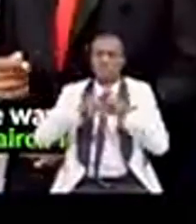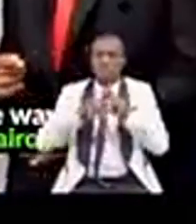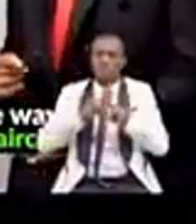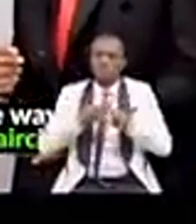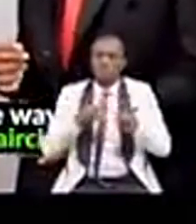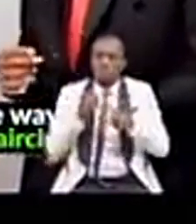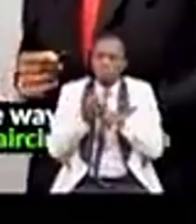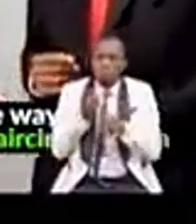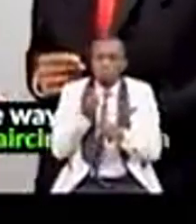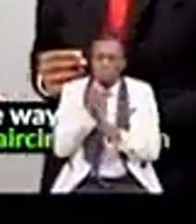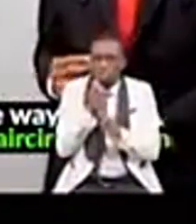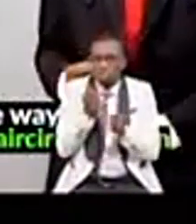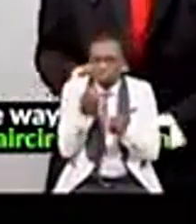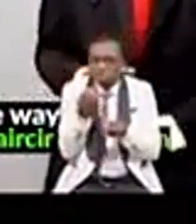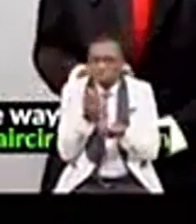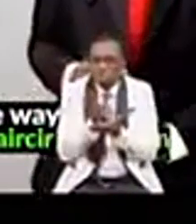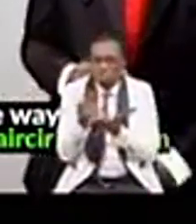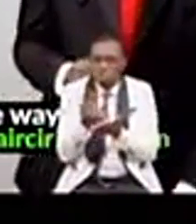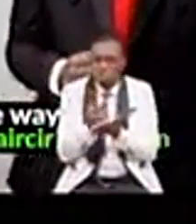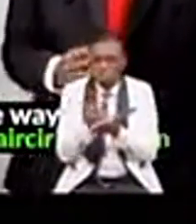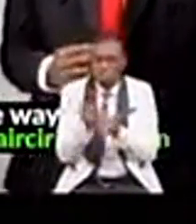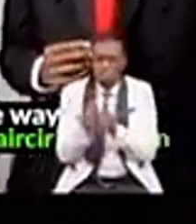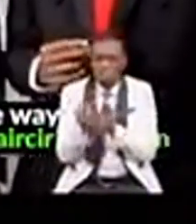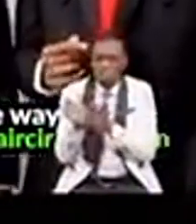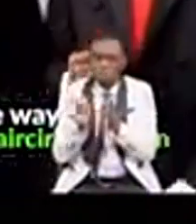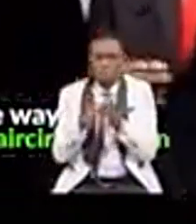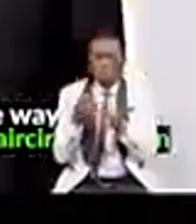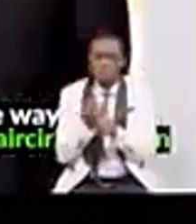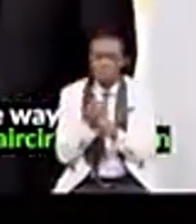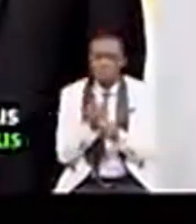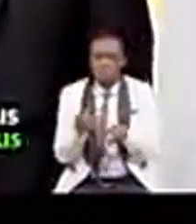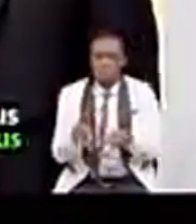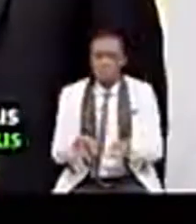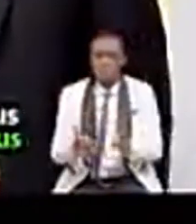little talk with Jesus clears the way.